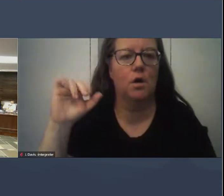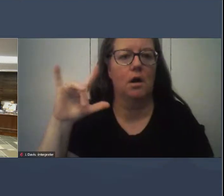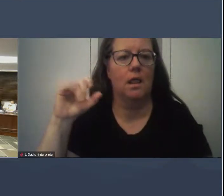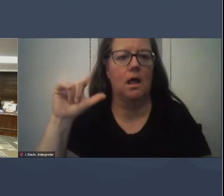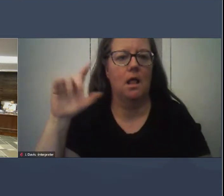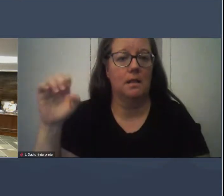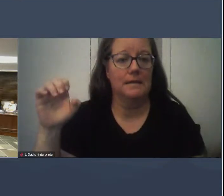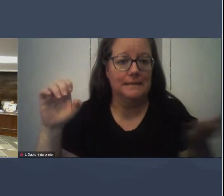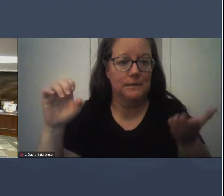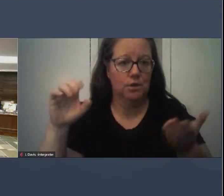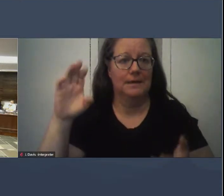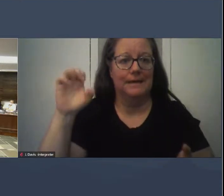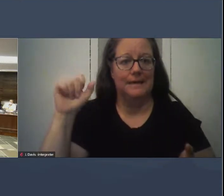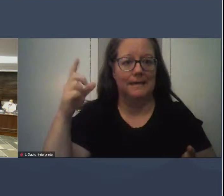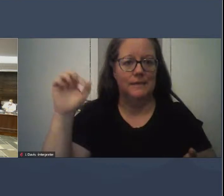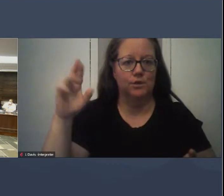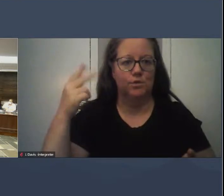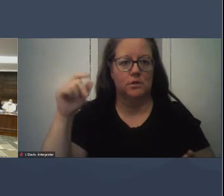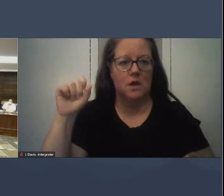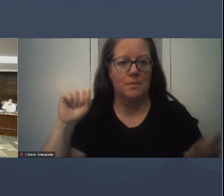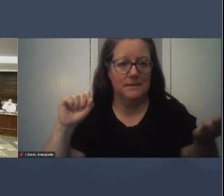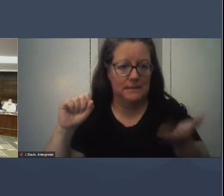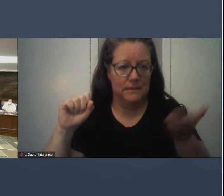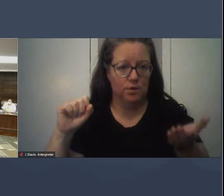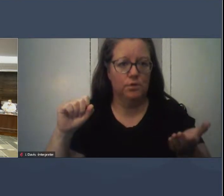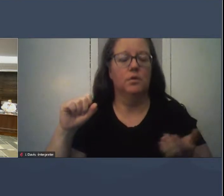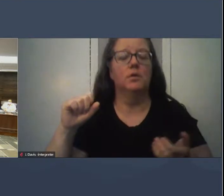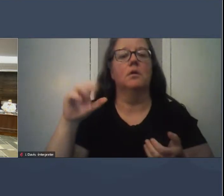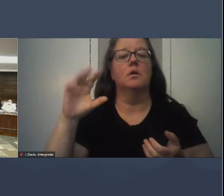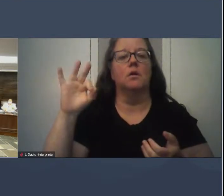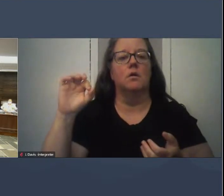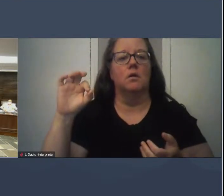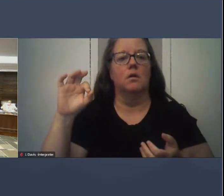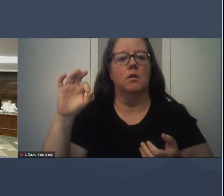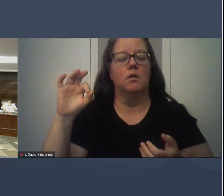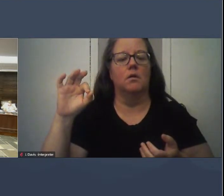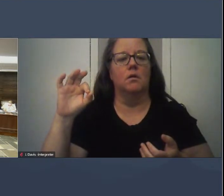Present. Councilwoman Easter Thomas? Present. Councilwoman Ford?